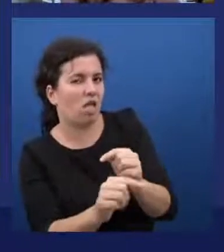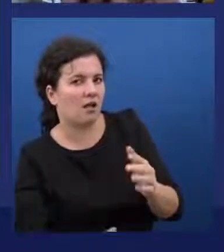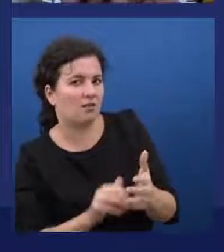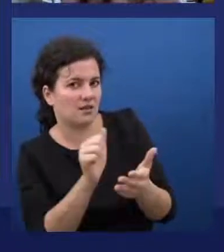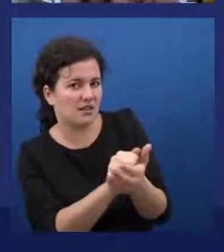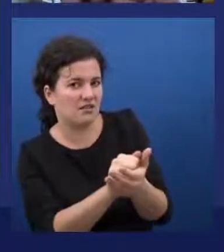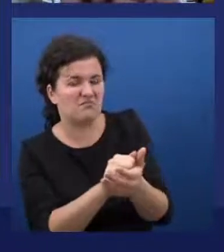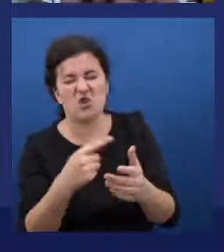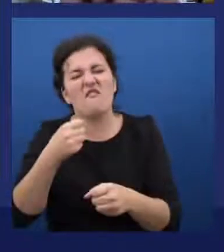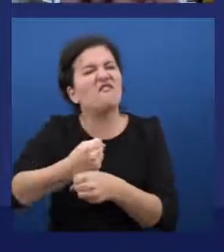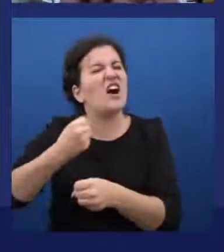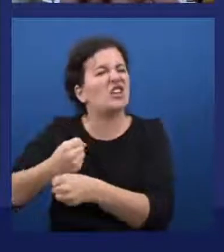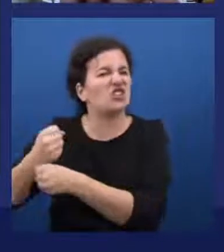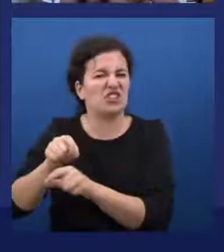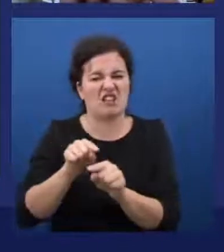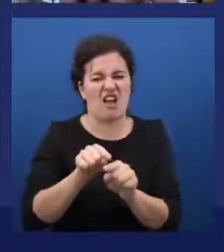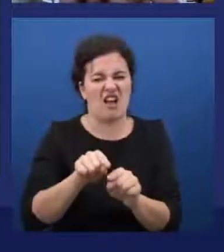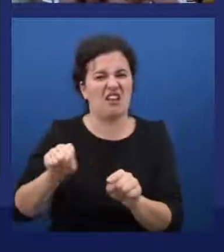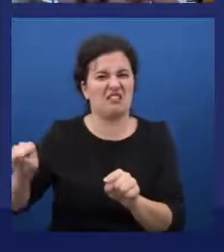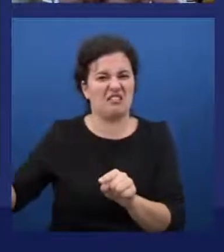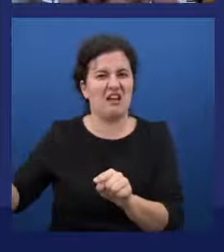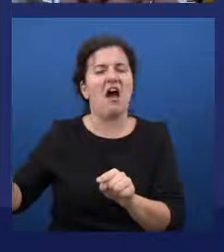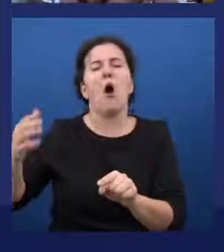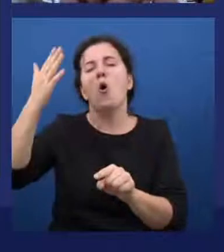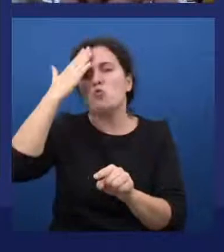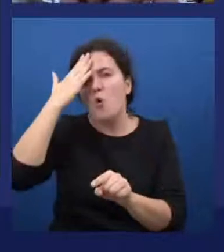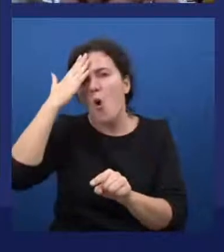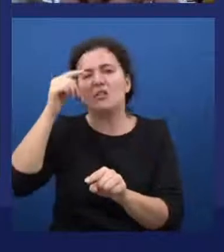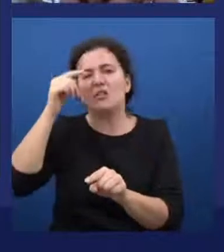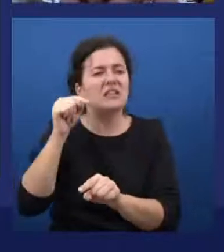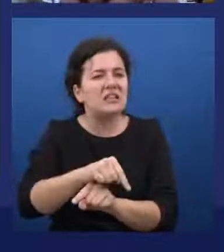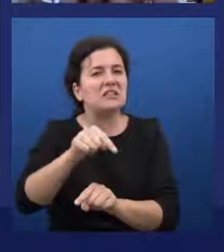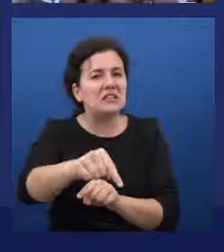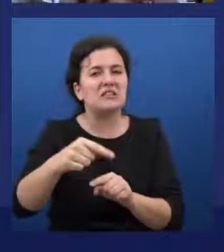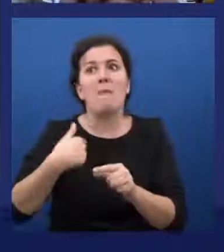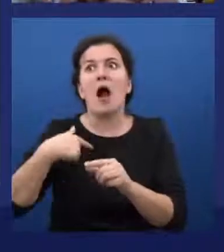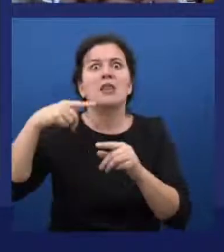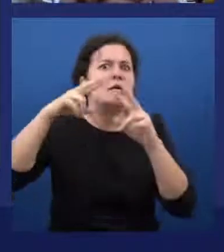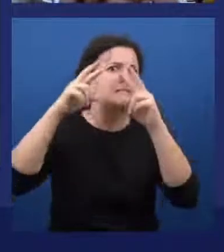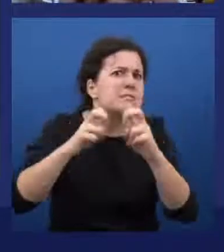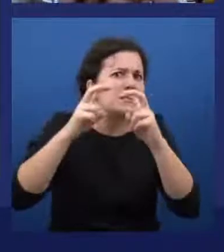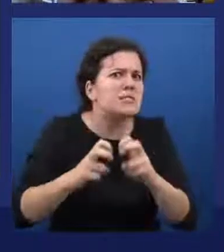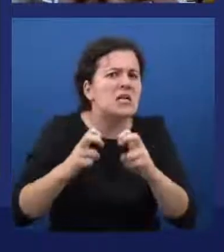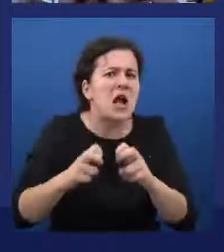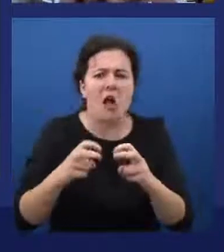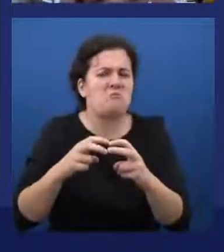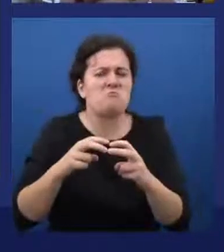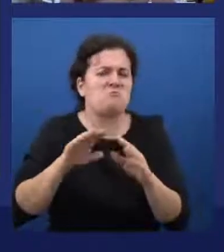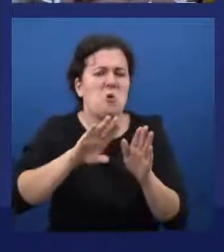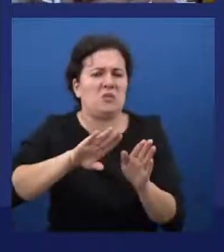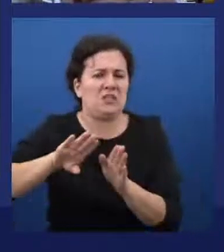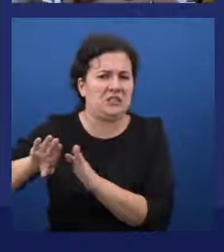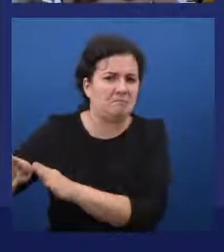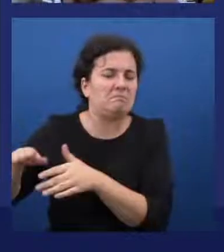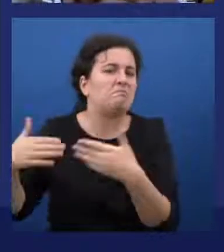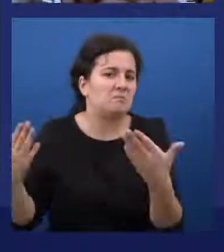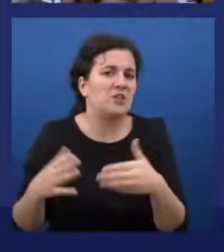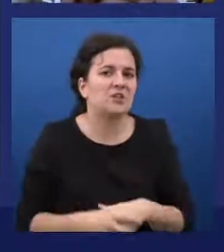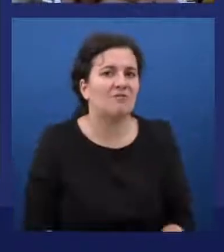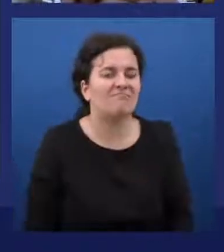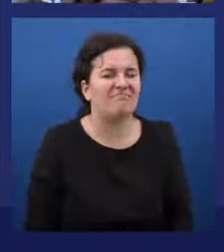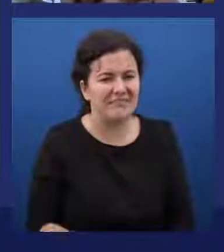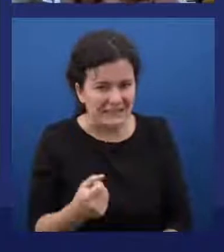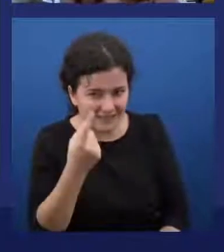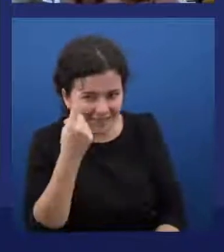functionality that you need, and you don't need to use something that you don't need. Yeah,